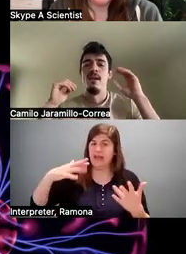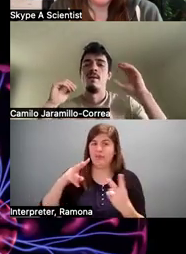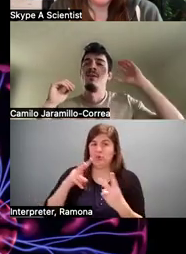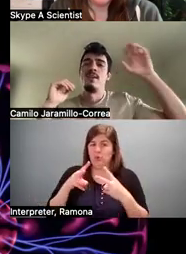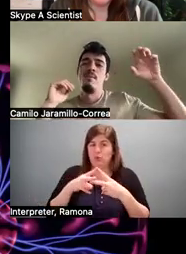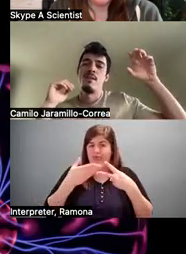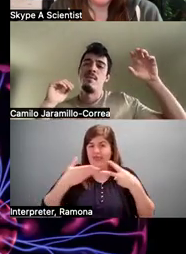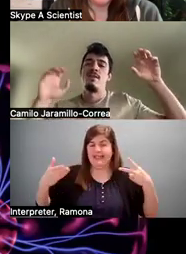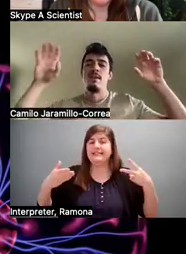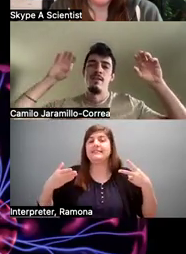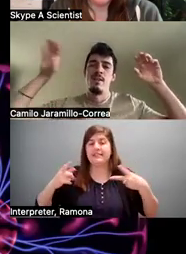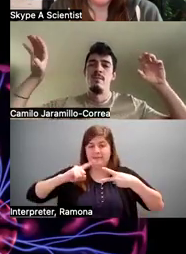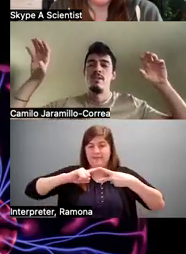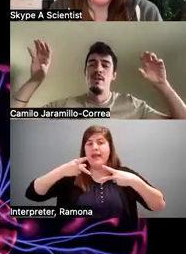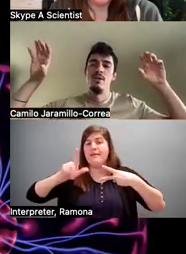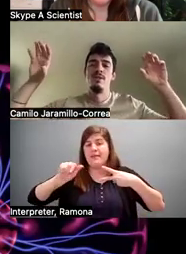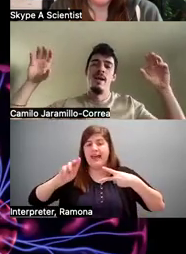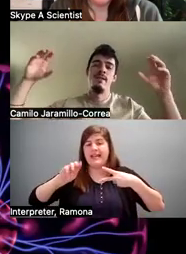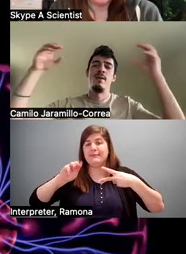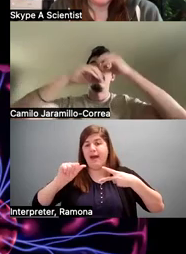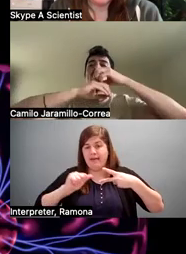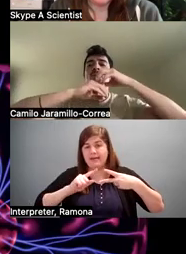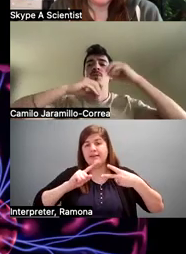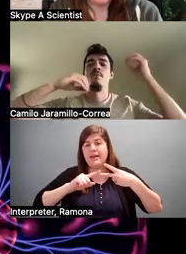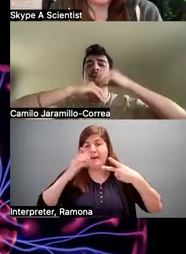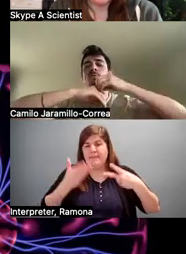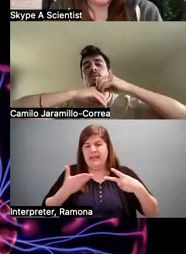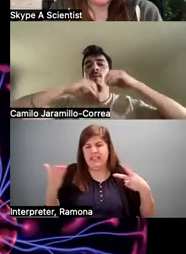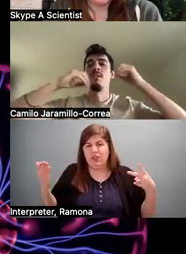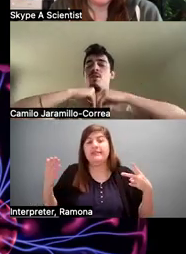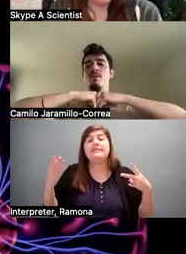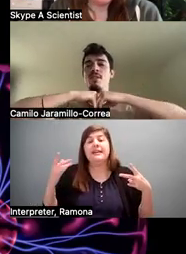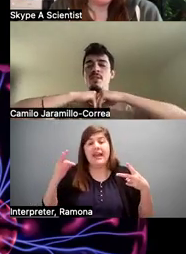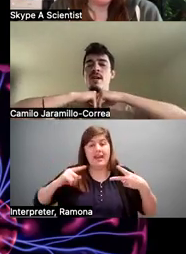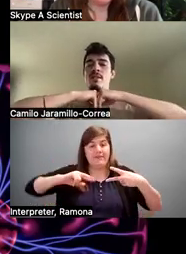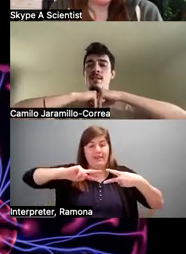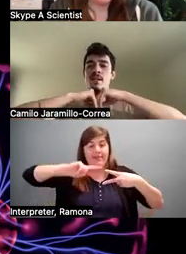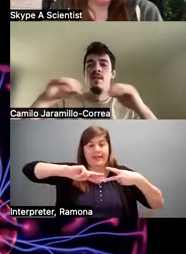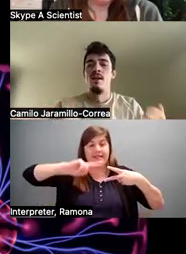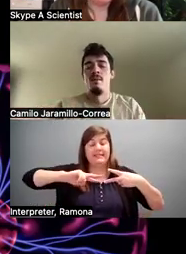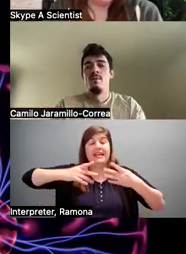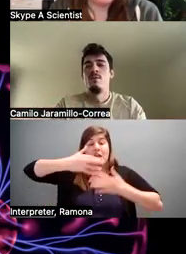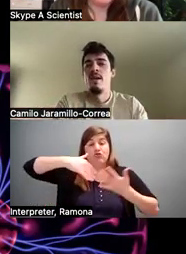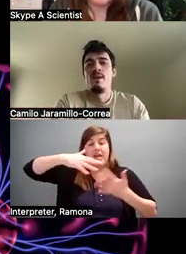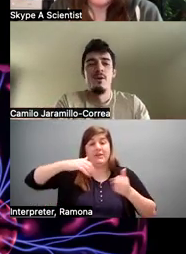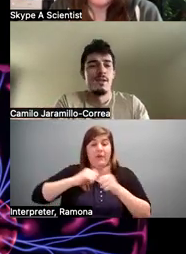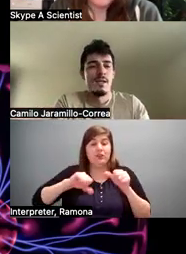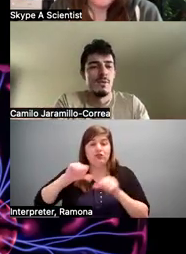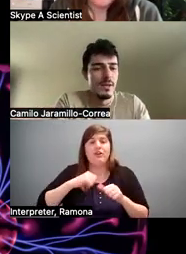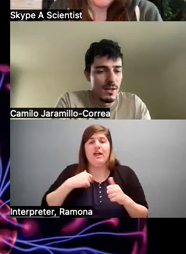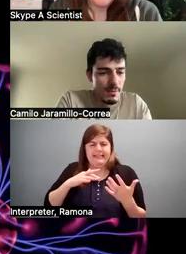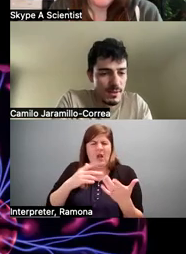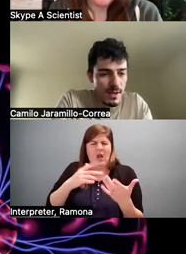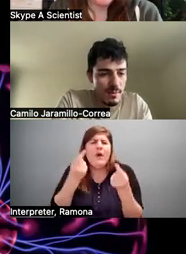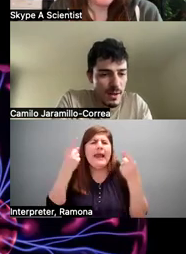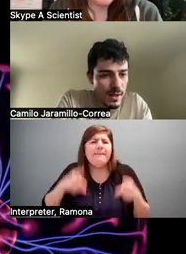in the lab. So I study plasmas, and I study materials, and I study what happens when plasmas and materials interact. So we have a good example